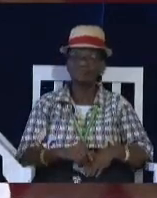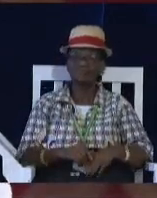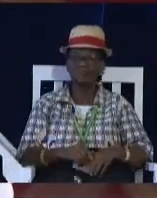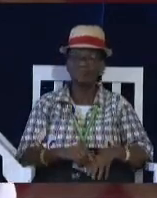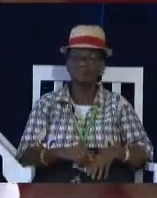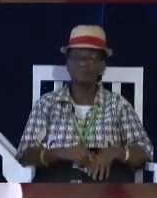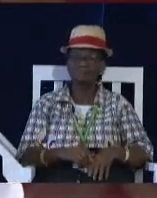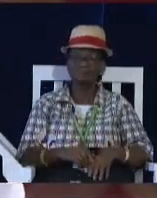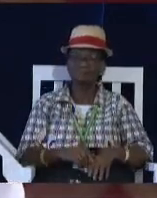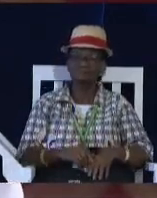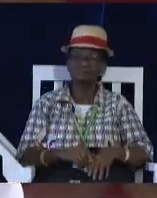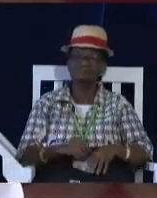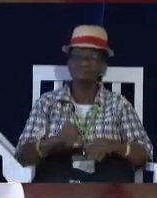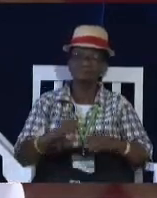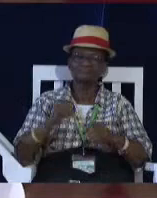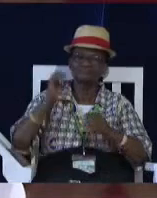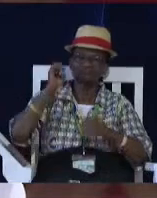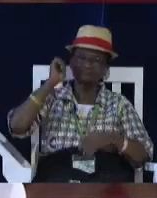You said, Daddy,